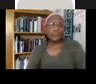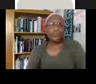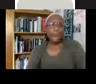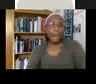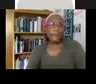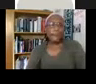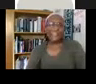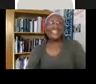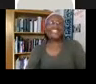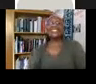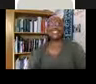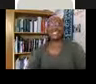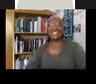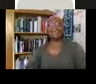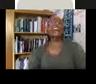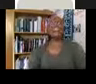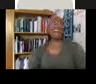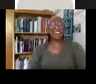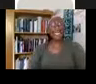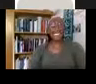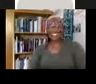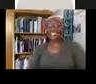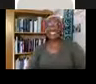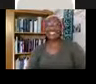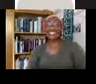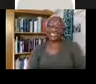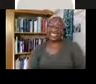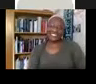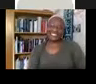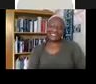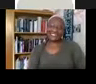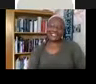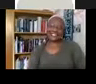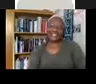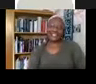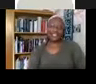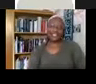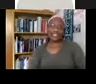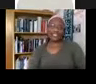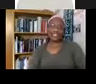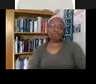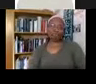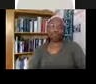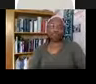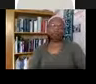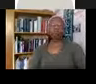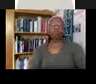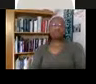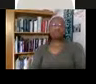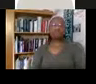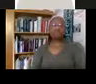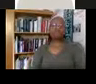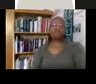Routledge sells the book for $140, but you can use the American U discount code to subscribe to